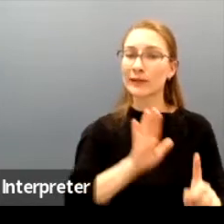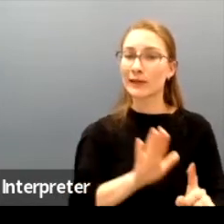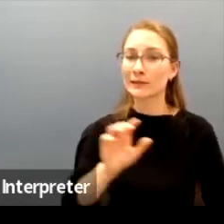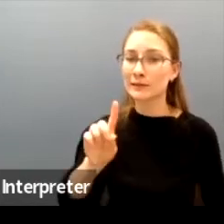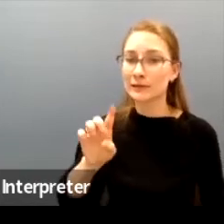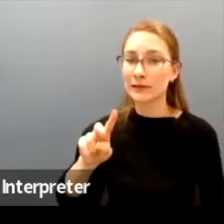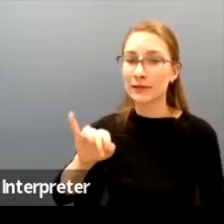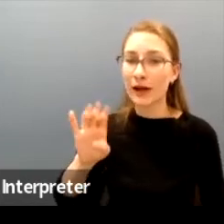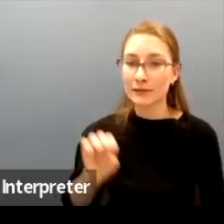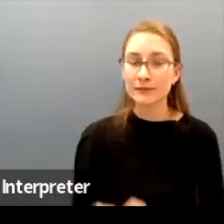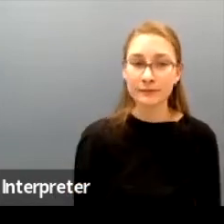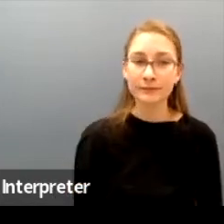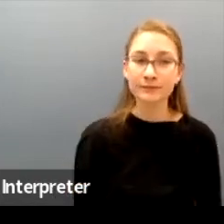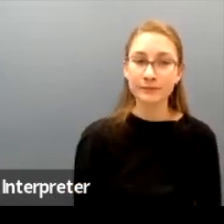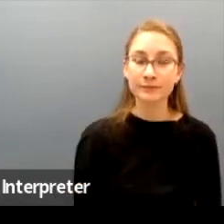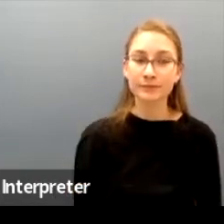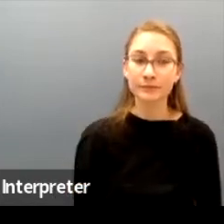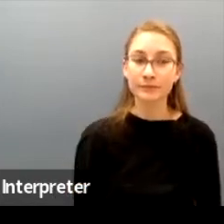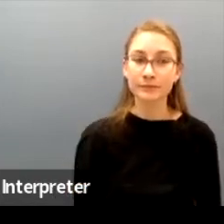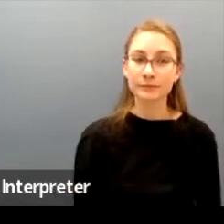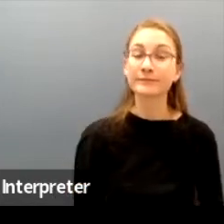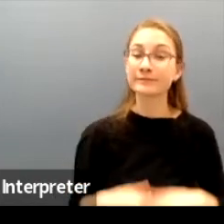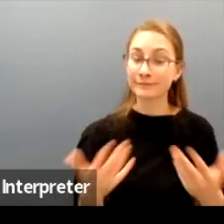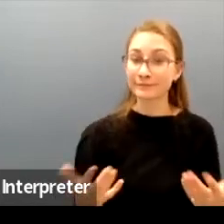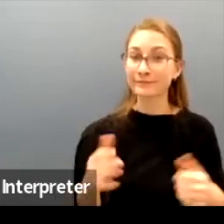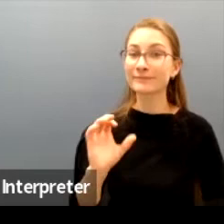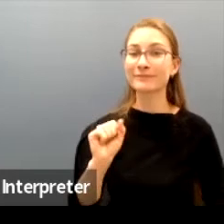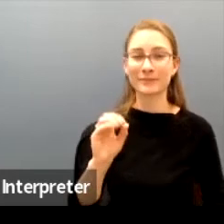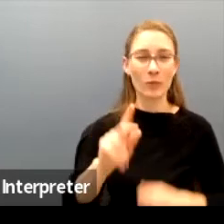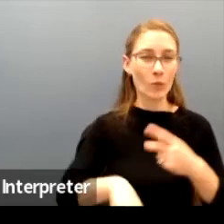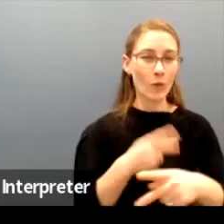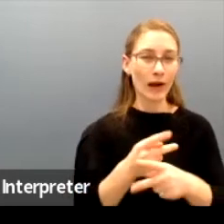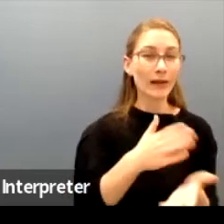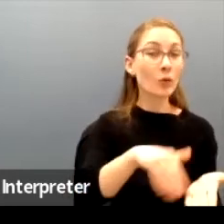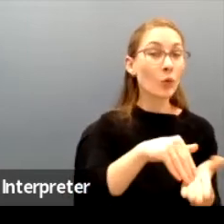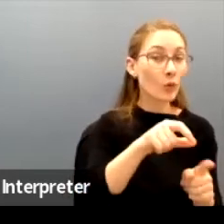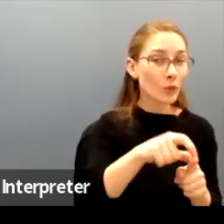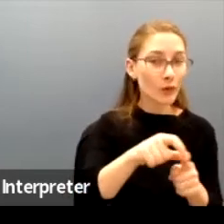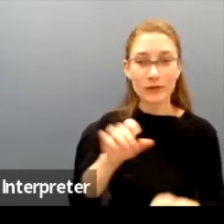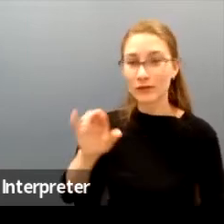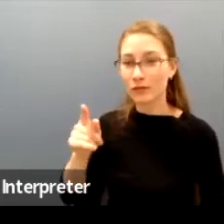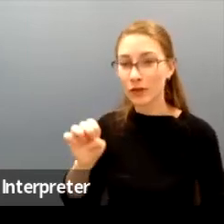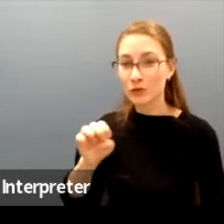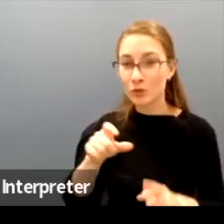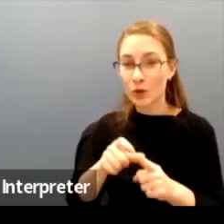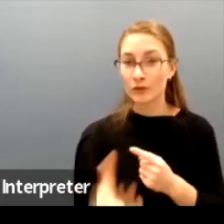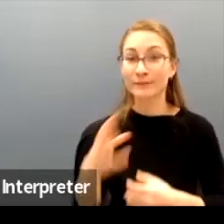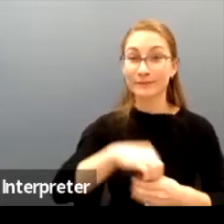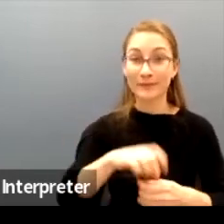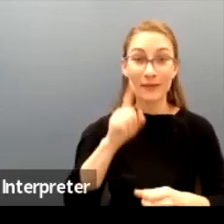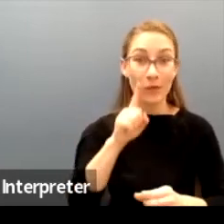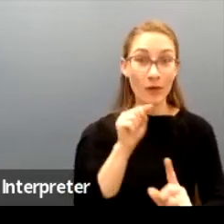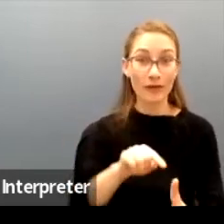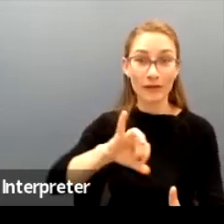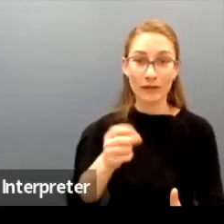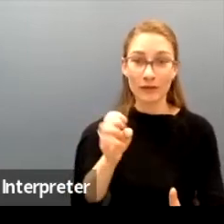All right, so what core words would you include for Joey, and what fringe words would you include for Joey? So ones that I would include